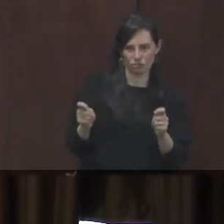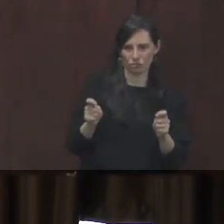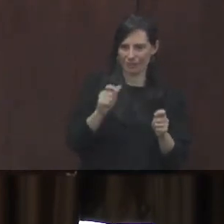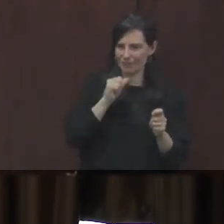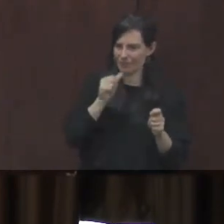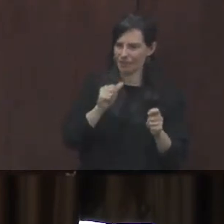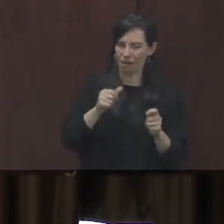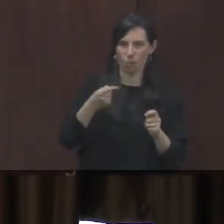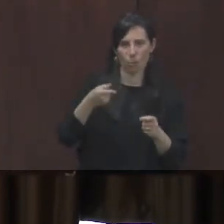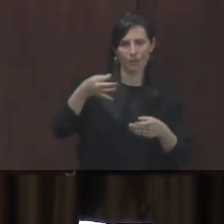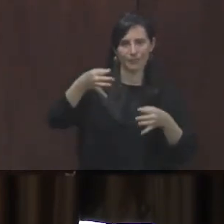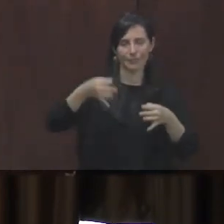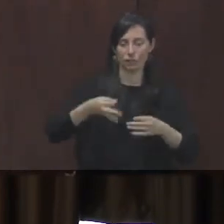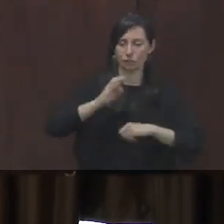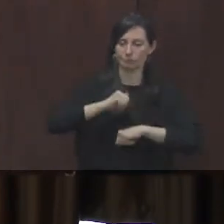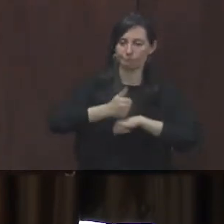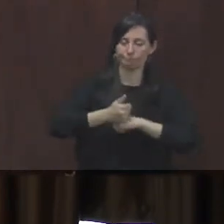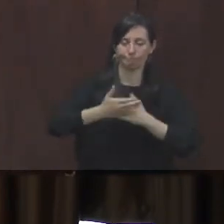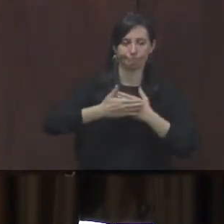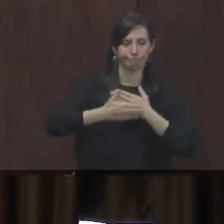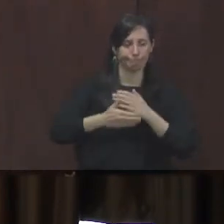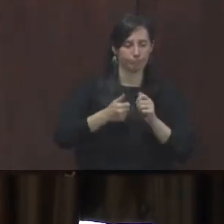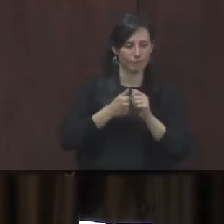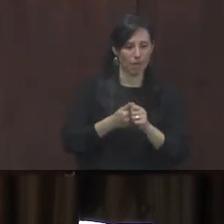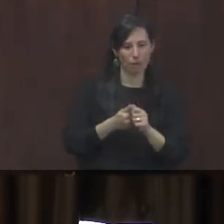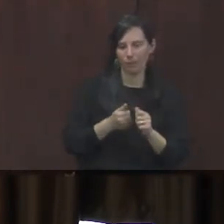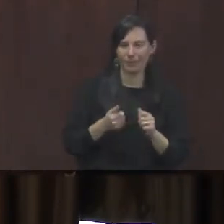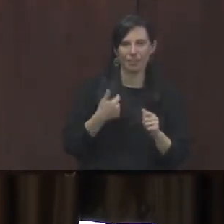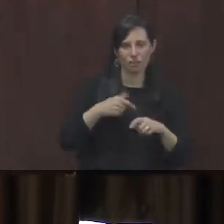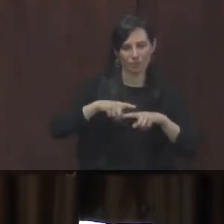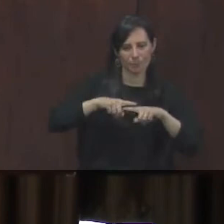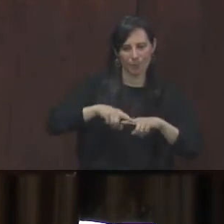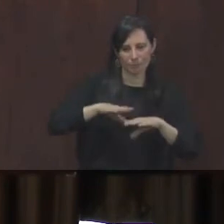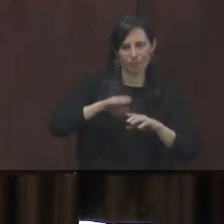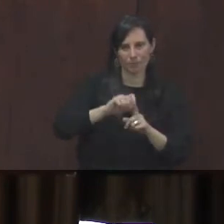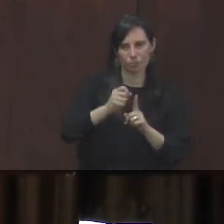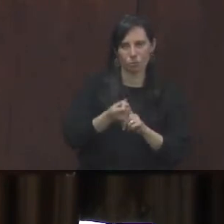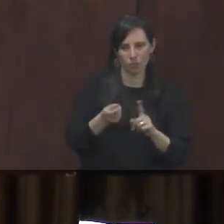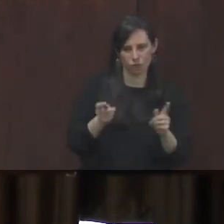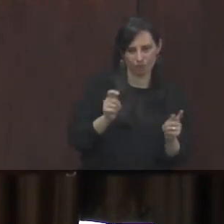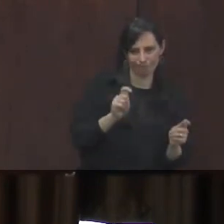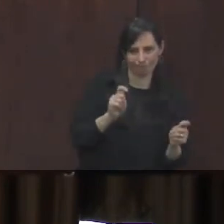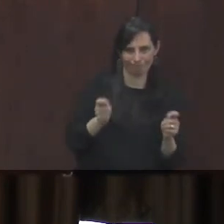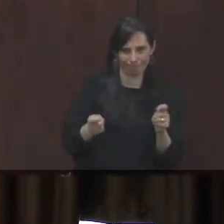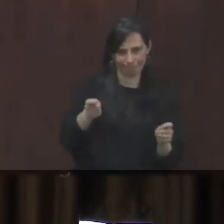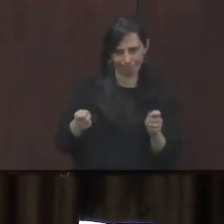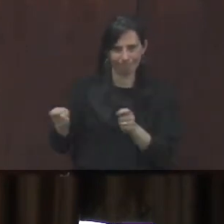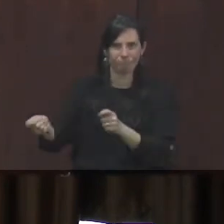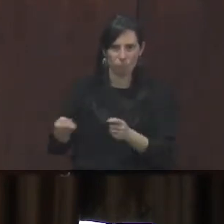as opposed to a light switch that we turn off and on to help other people.